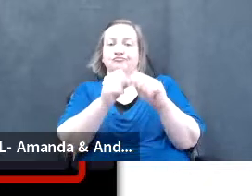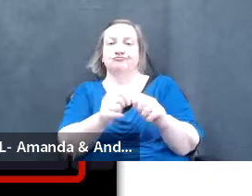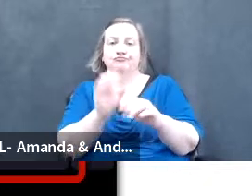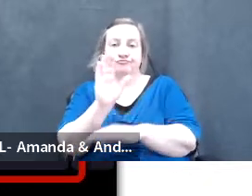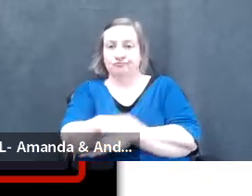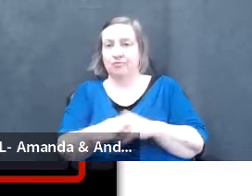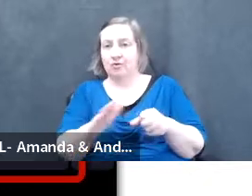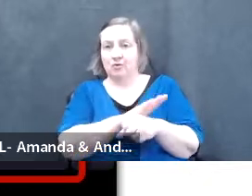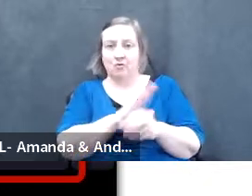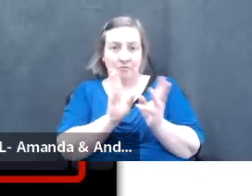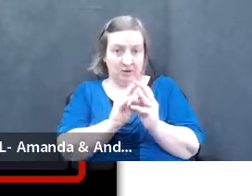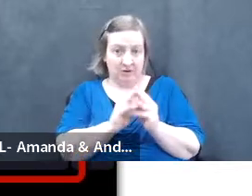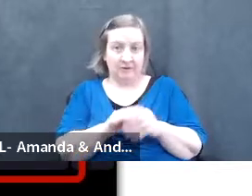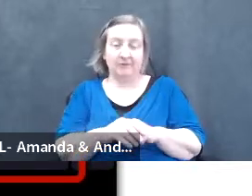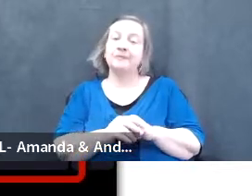meeting.